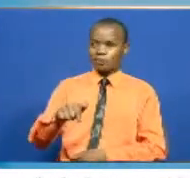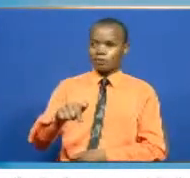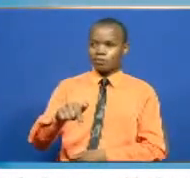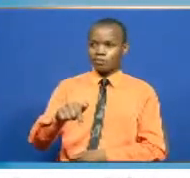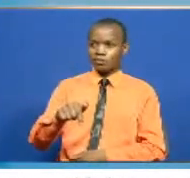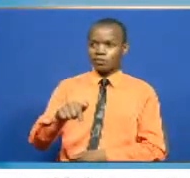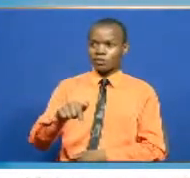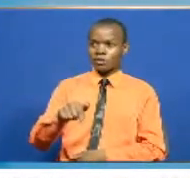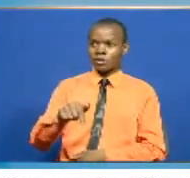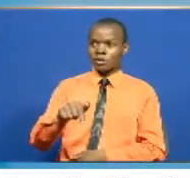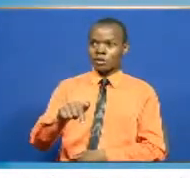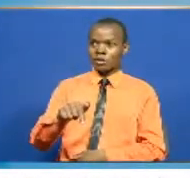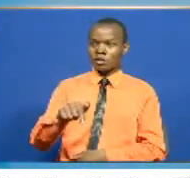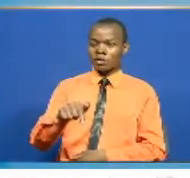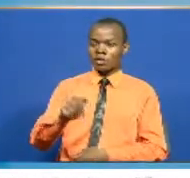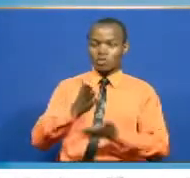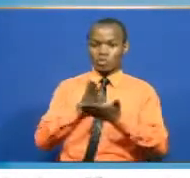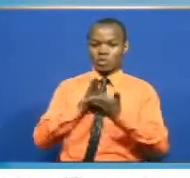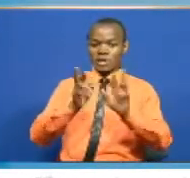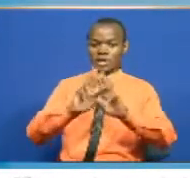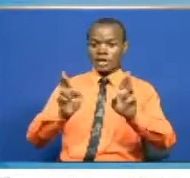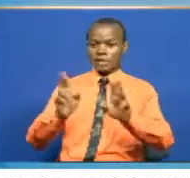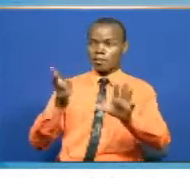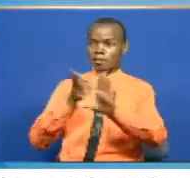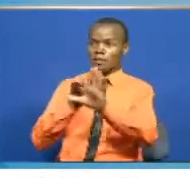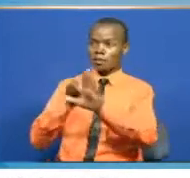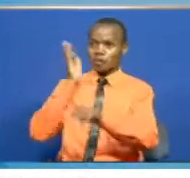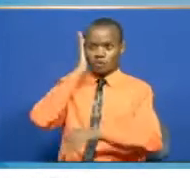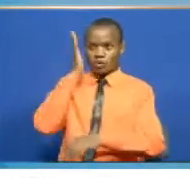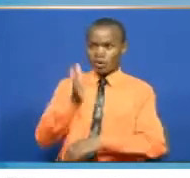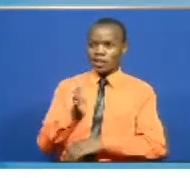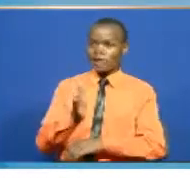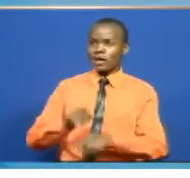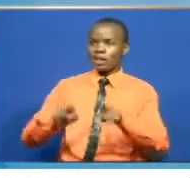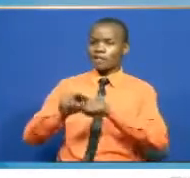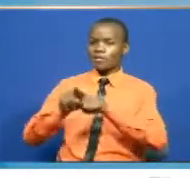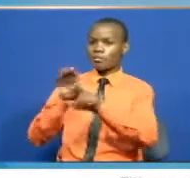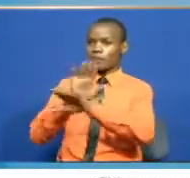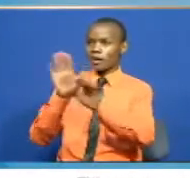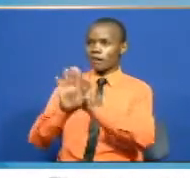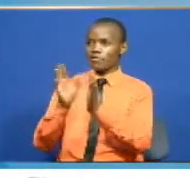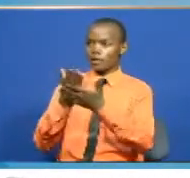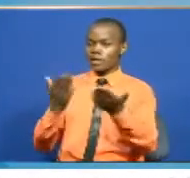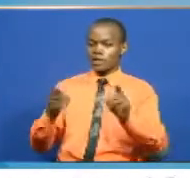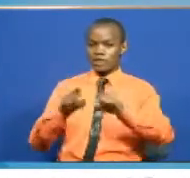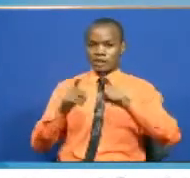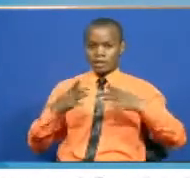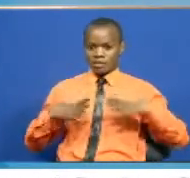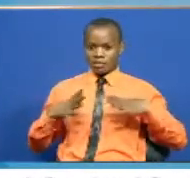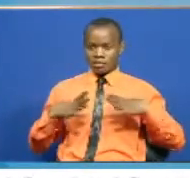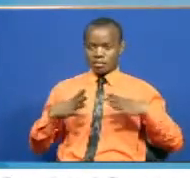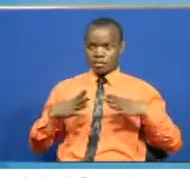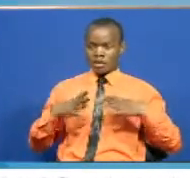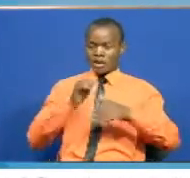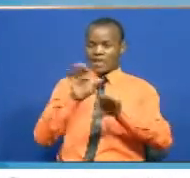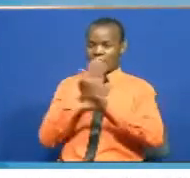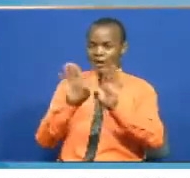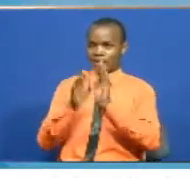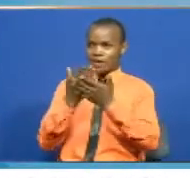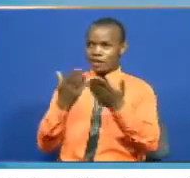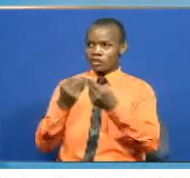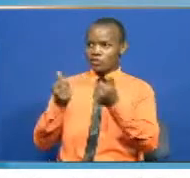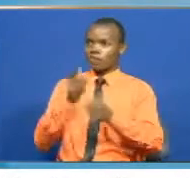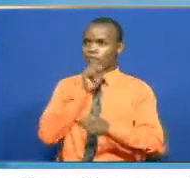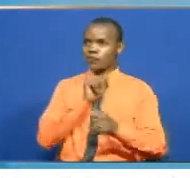He can't wait to go, so he's good to go. He'll be available, and everything is all the paperwork is sorted. All right, yes,